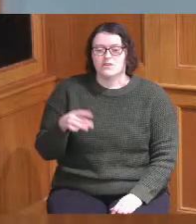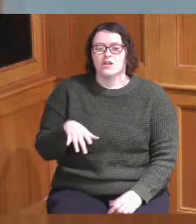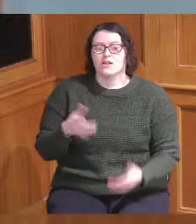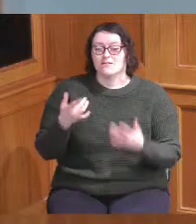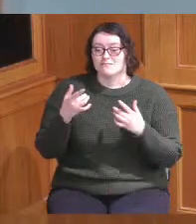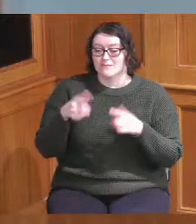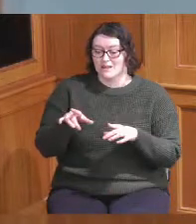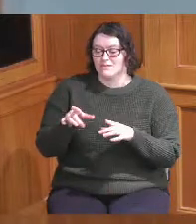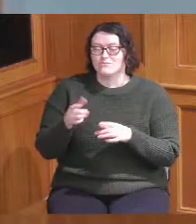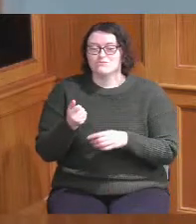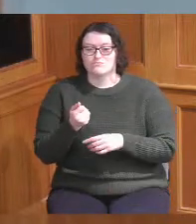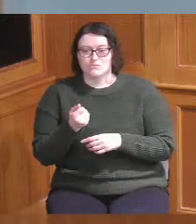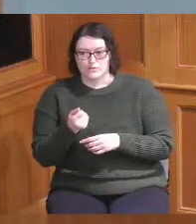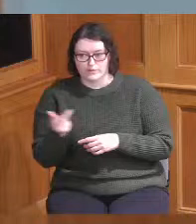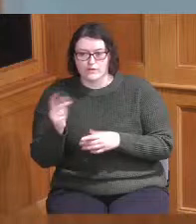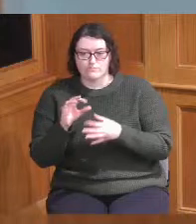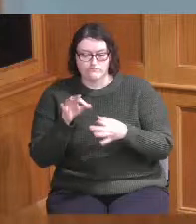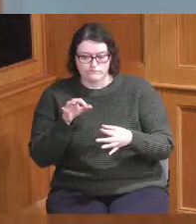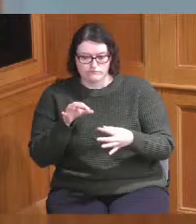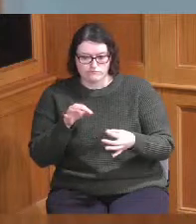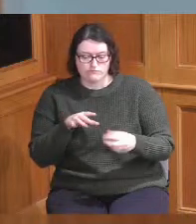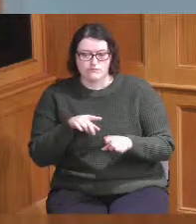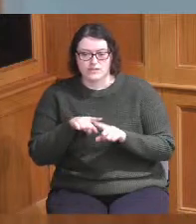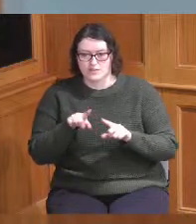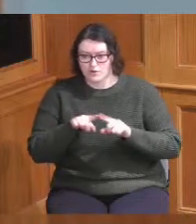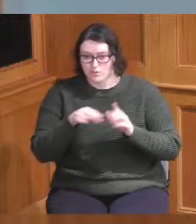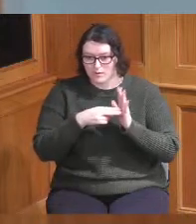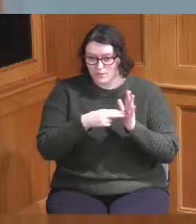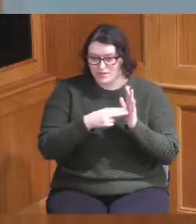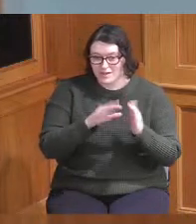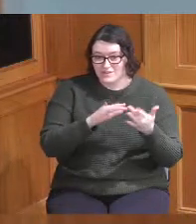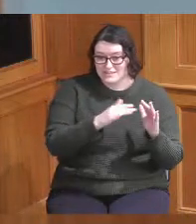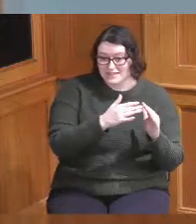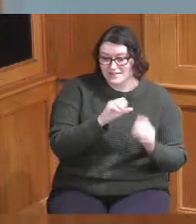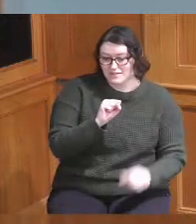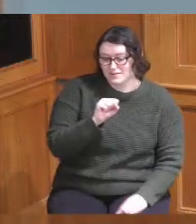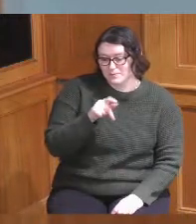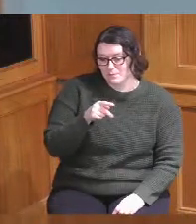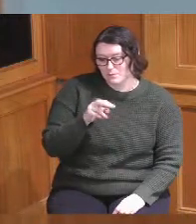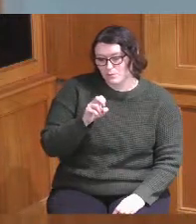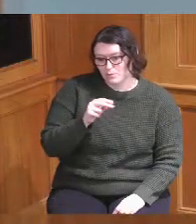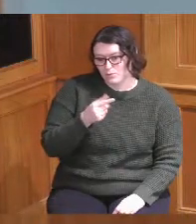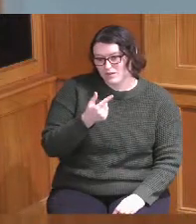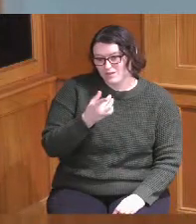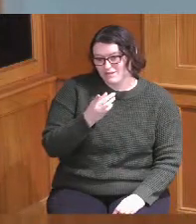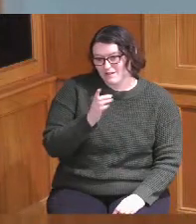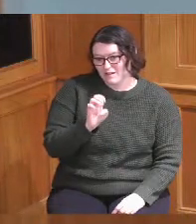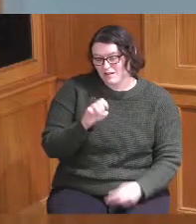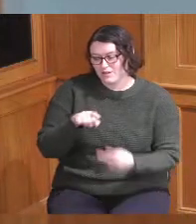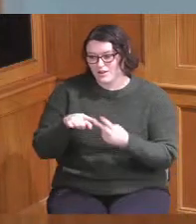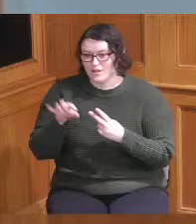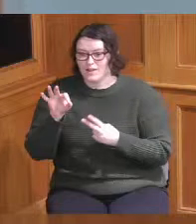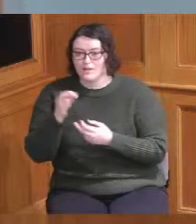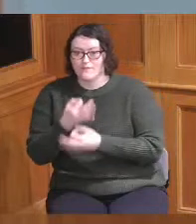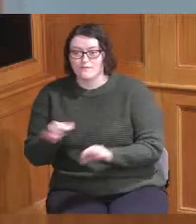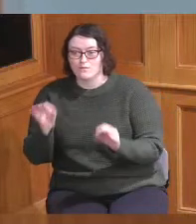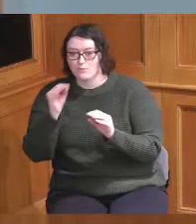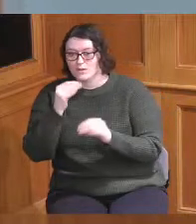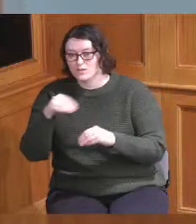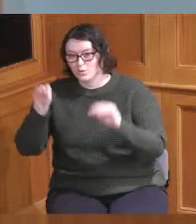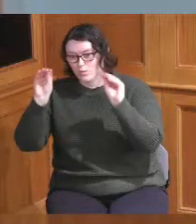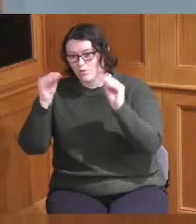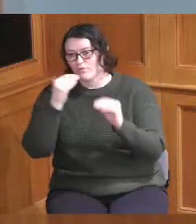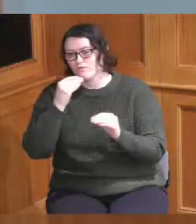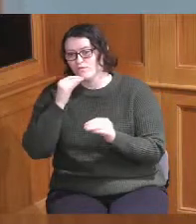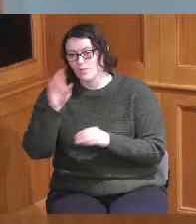we heard valuable feedback from representatives of the City of Springdale and Free Sword Food Bank, who shared positive experiences